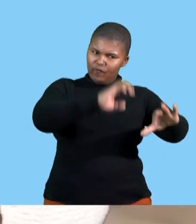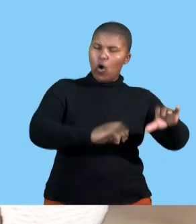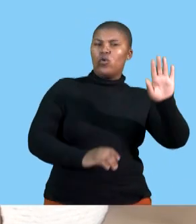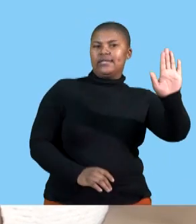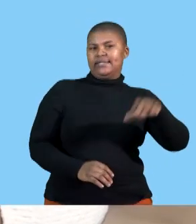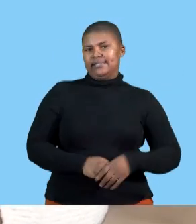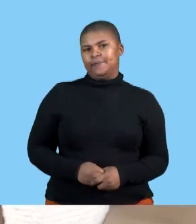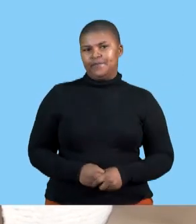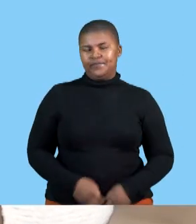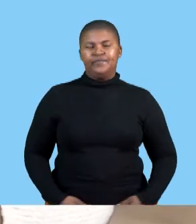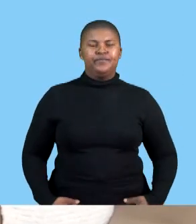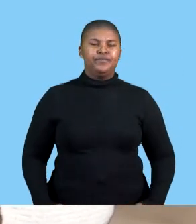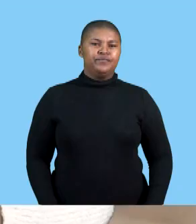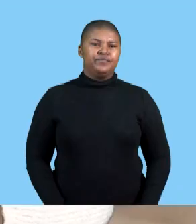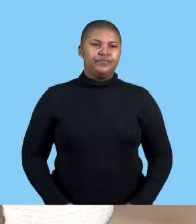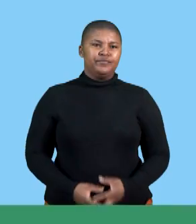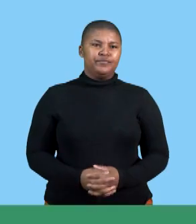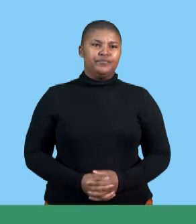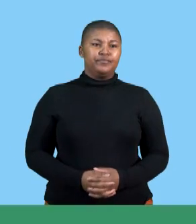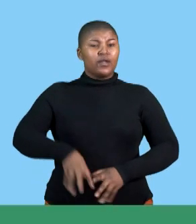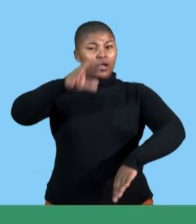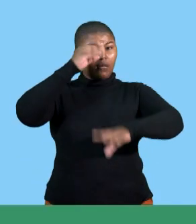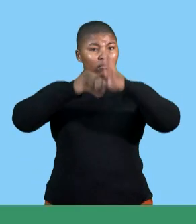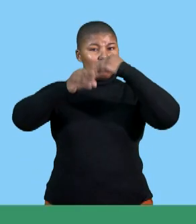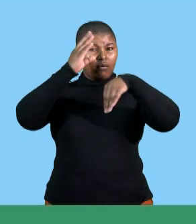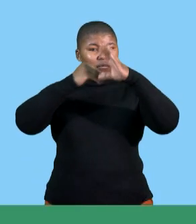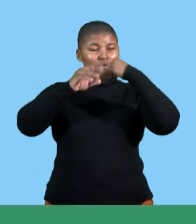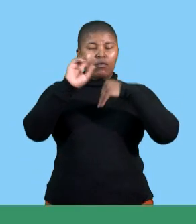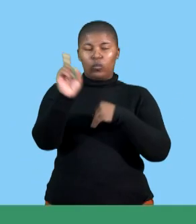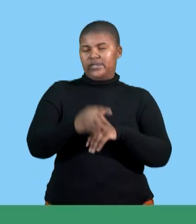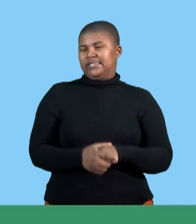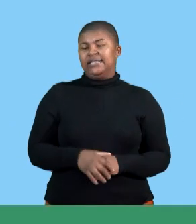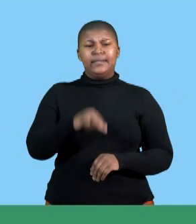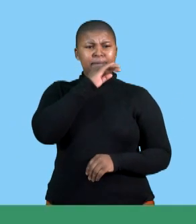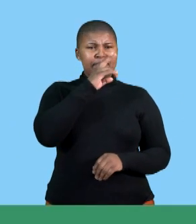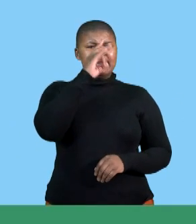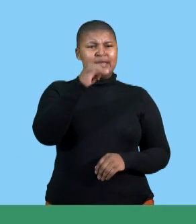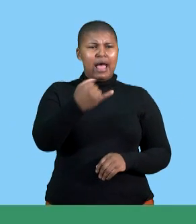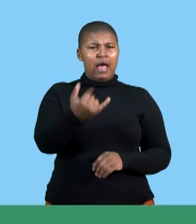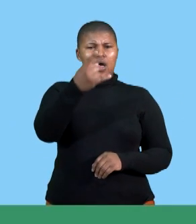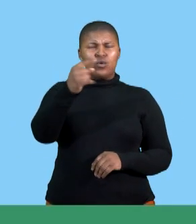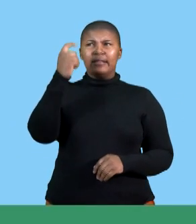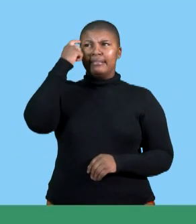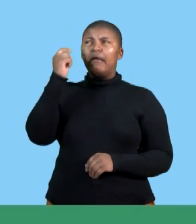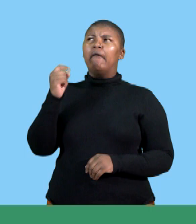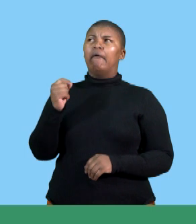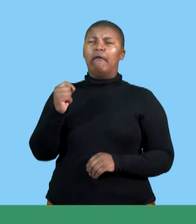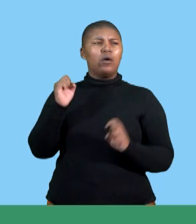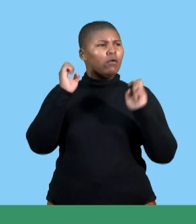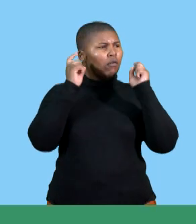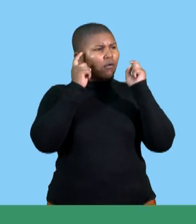Right. It focuses on exploring ideas, generating possibilities, or looking